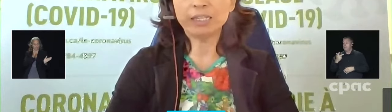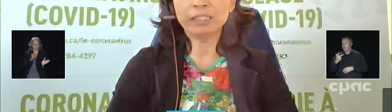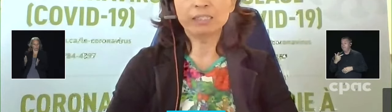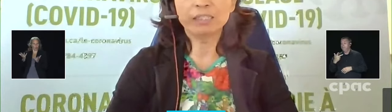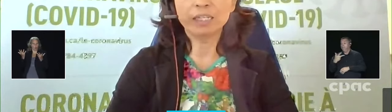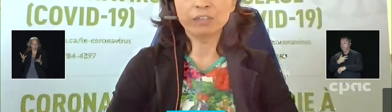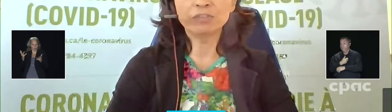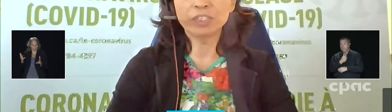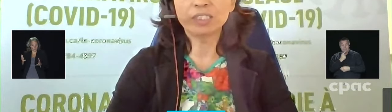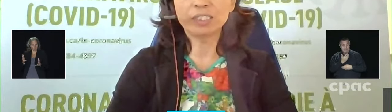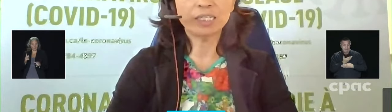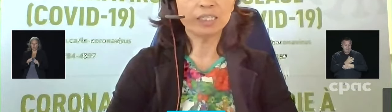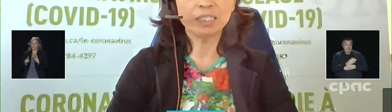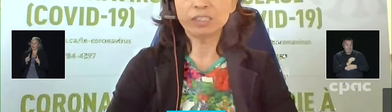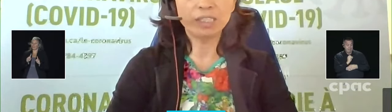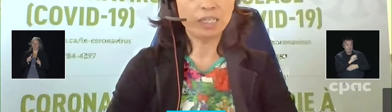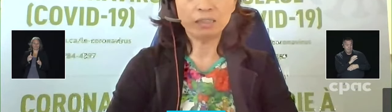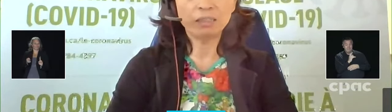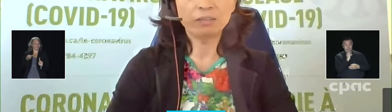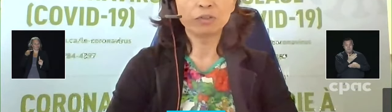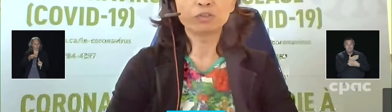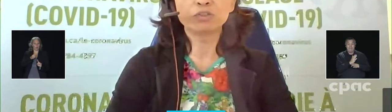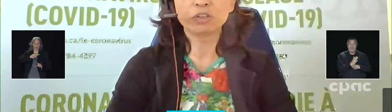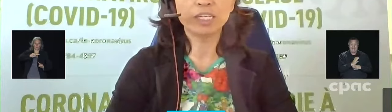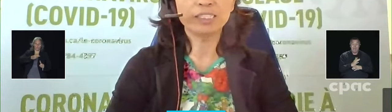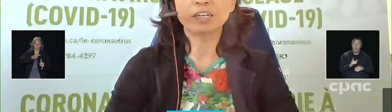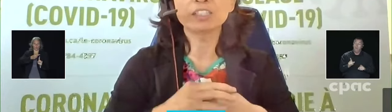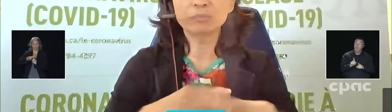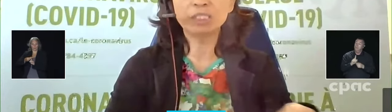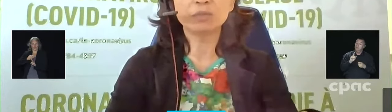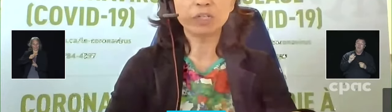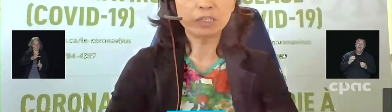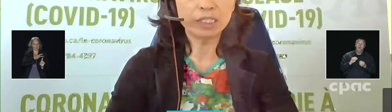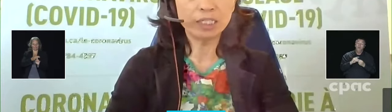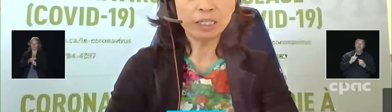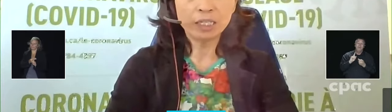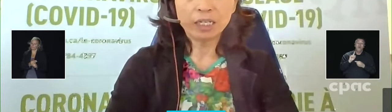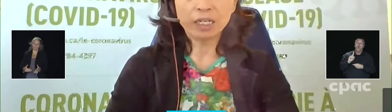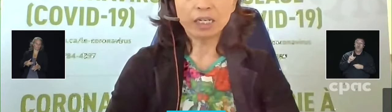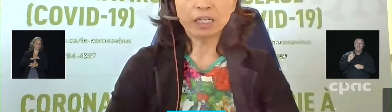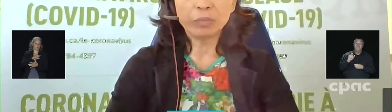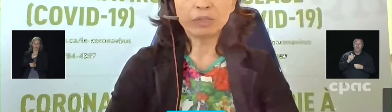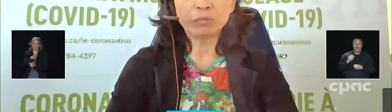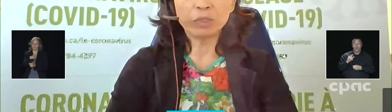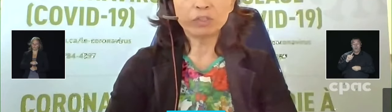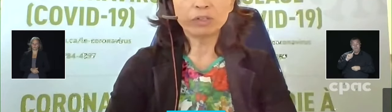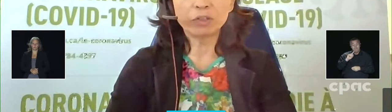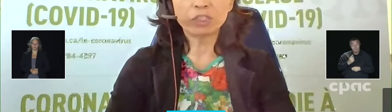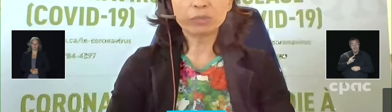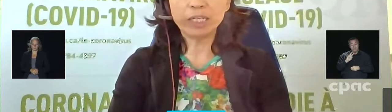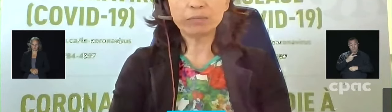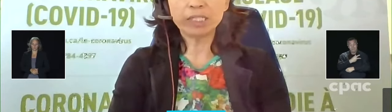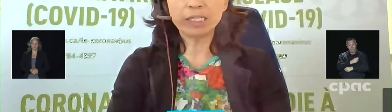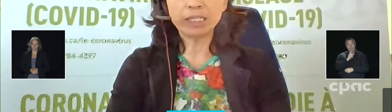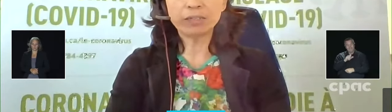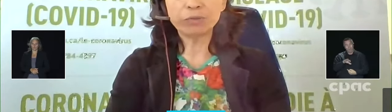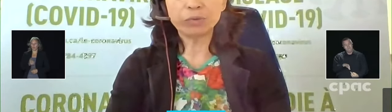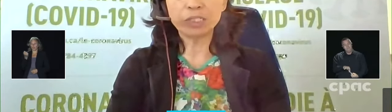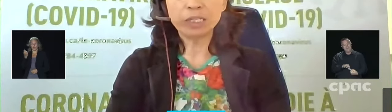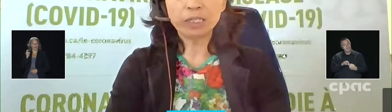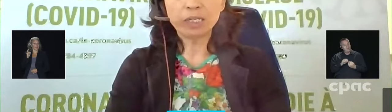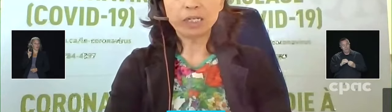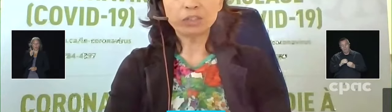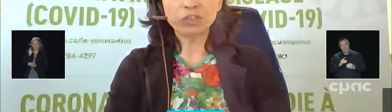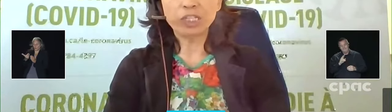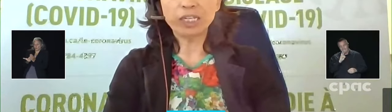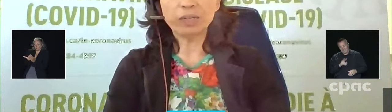to get those first and second doses in for sure. That's got to be the priority. But we will, of course, be updating